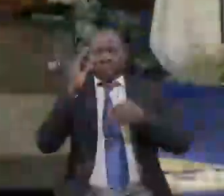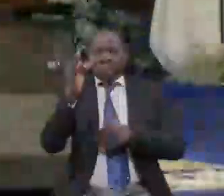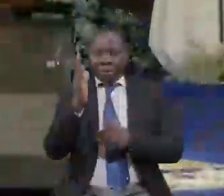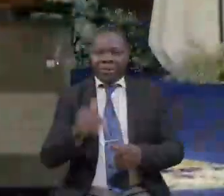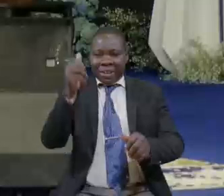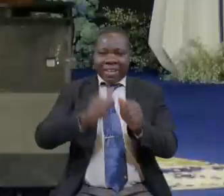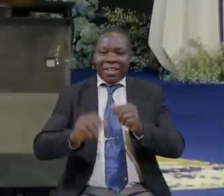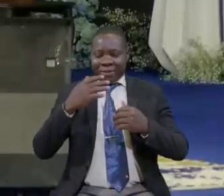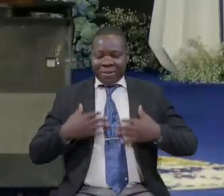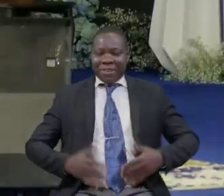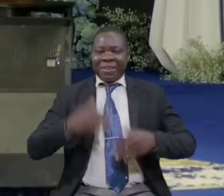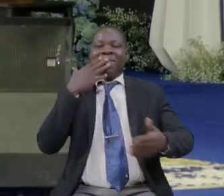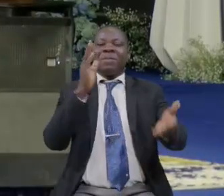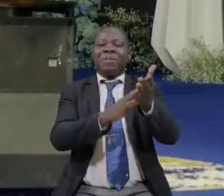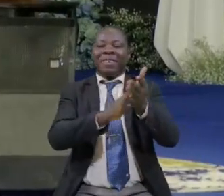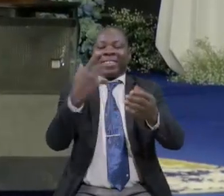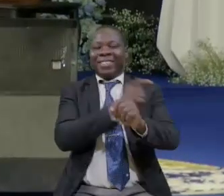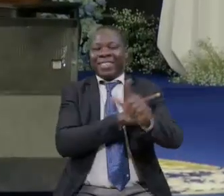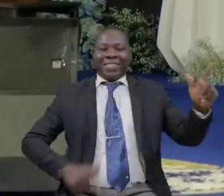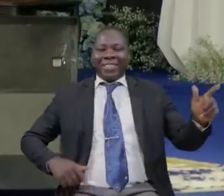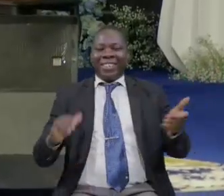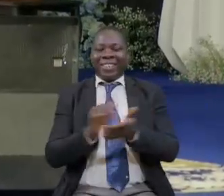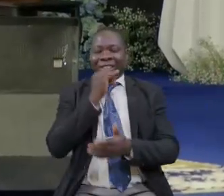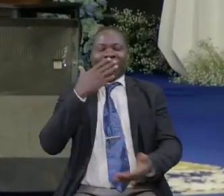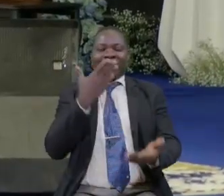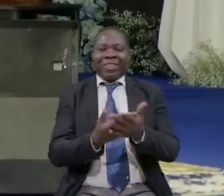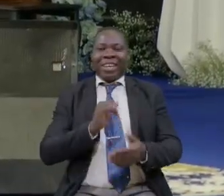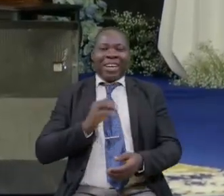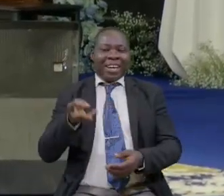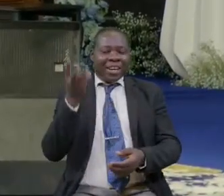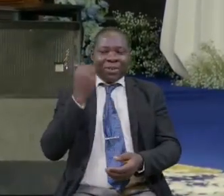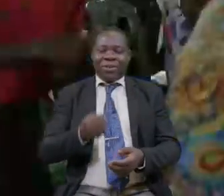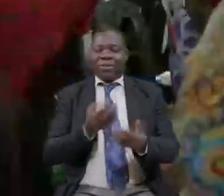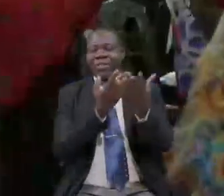That's good. I was waiting for a holder. Hallelujah.